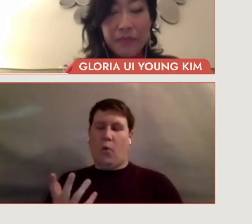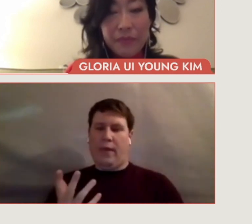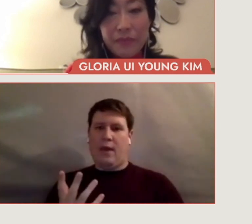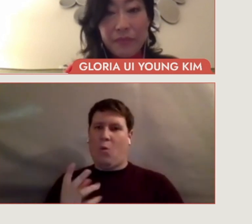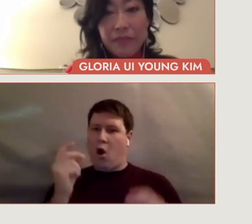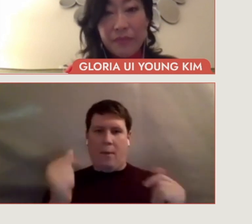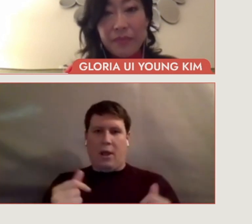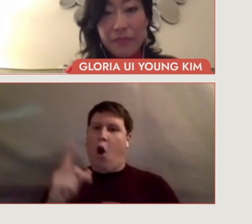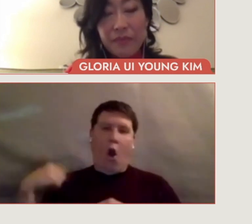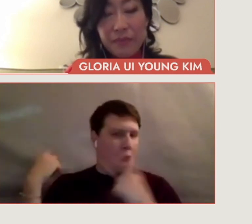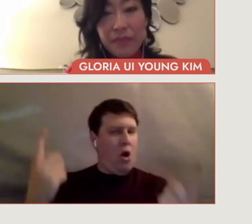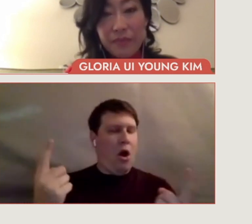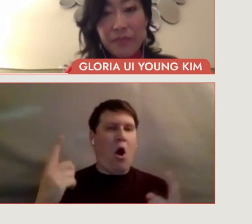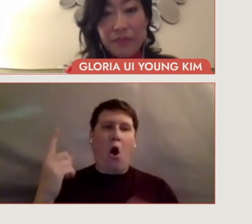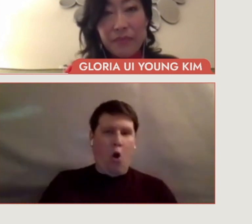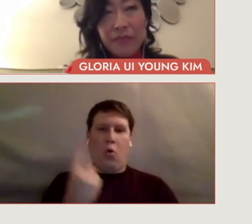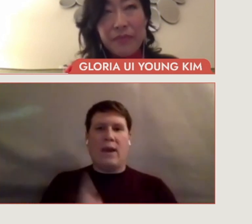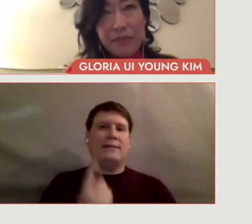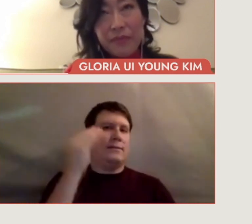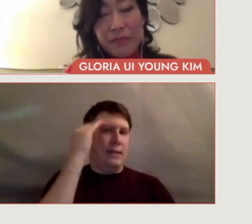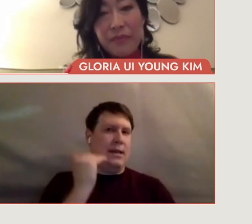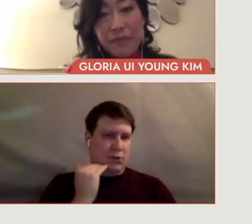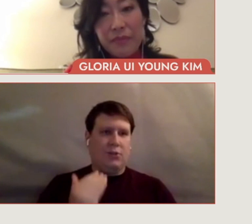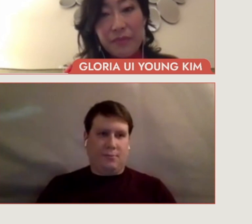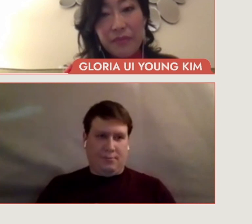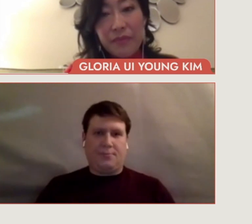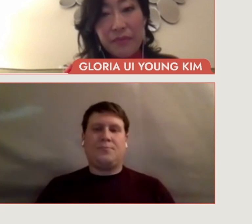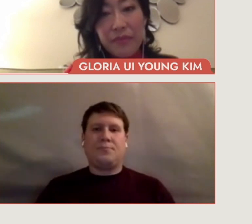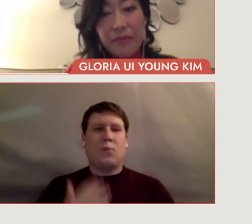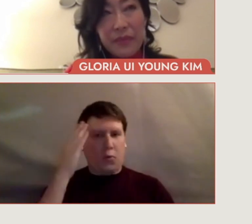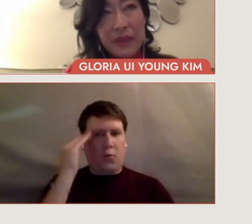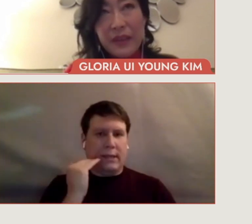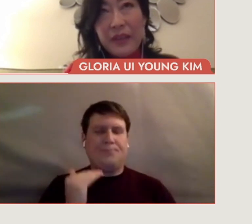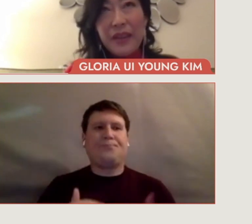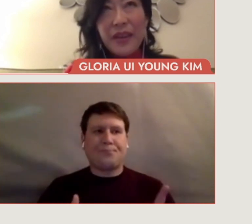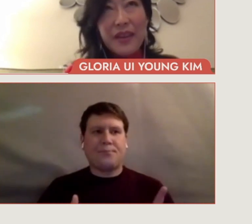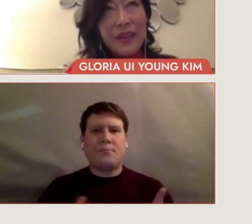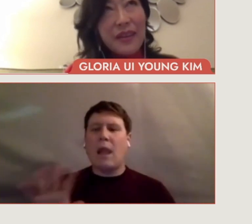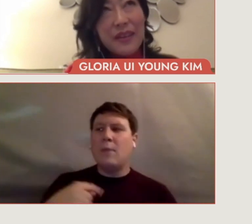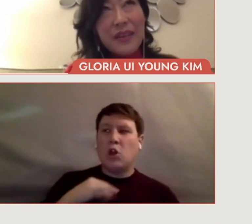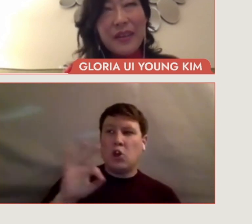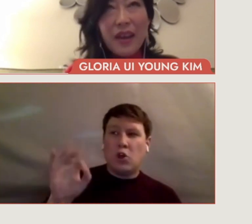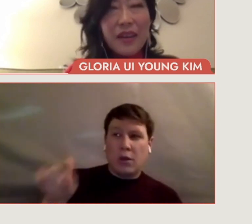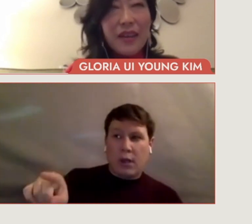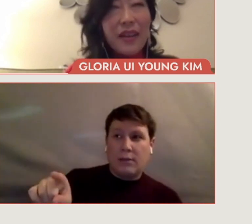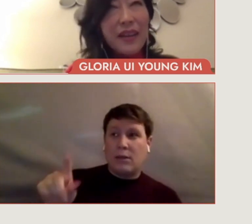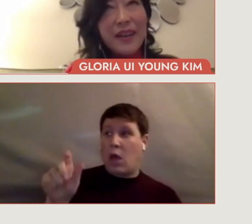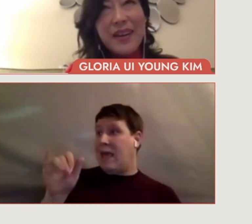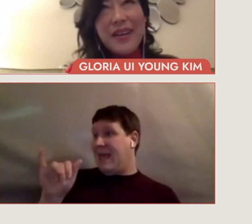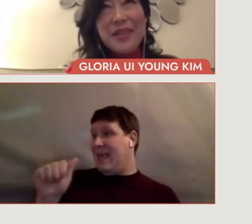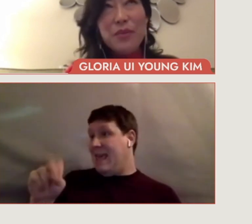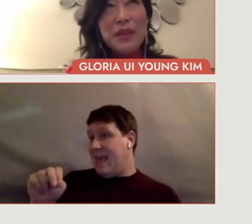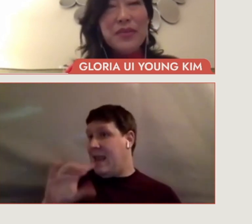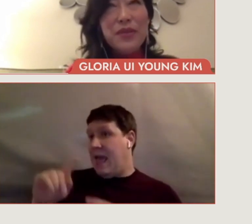were the Sarge and Ian always meant to be white male characters that like they have this kind of like